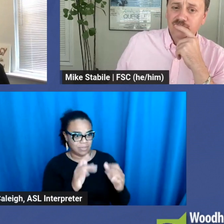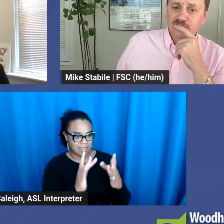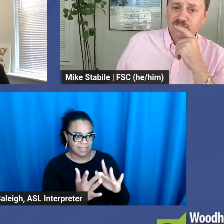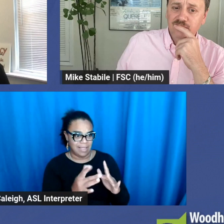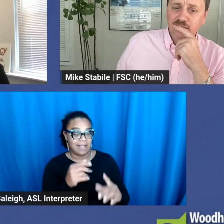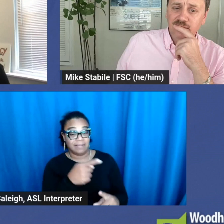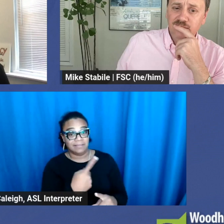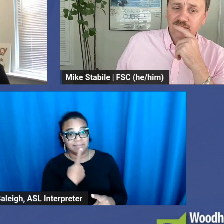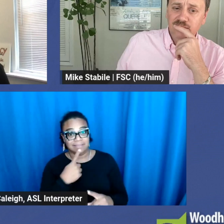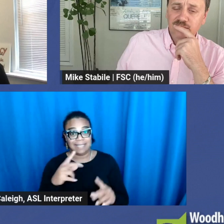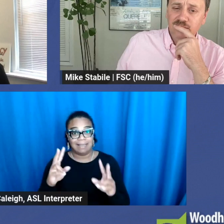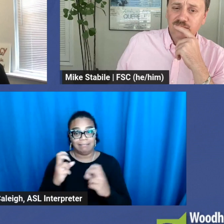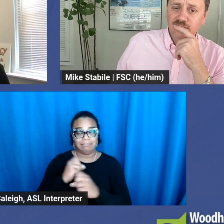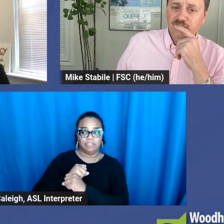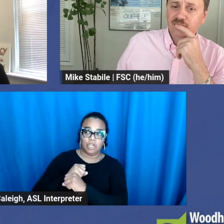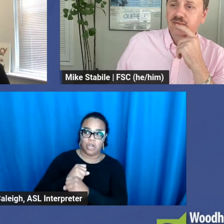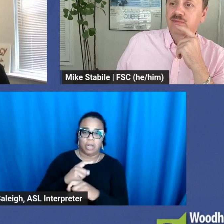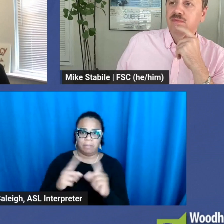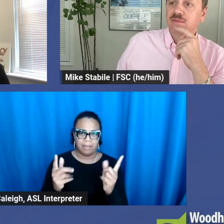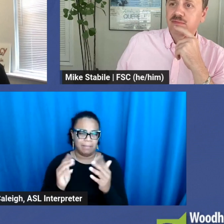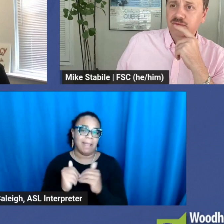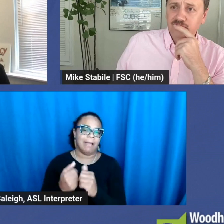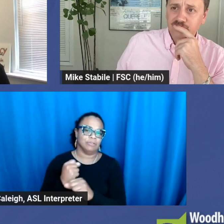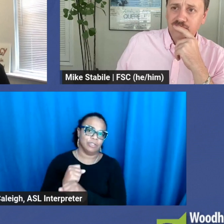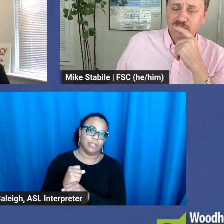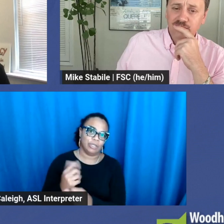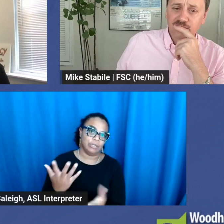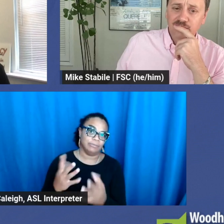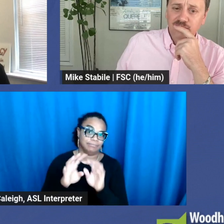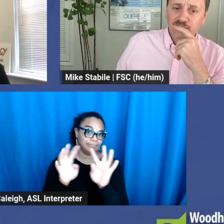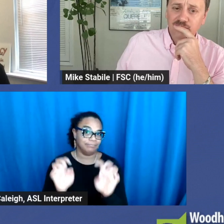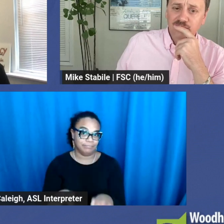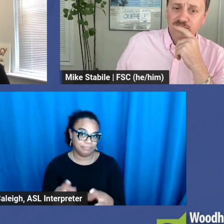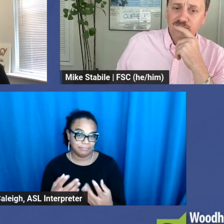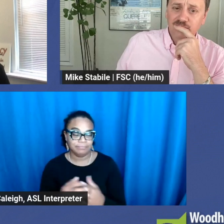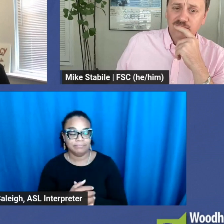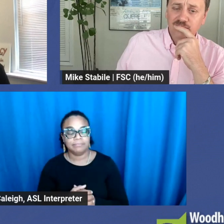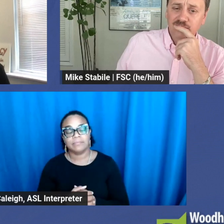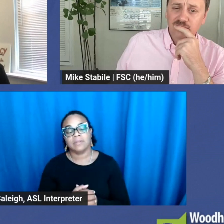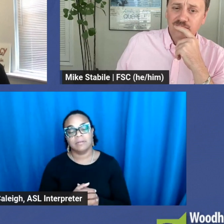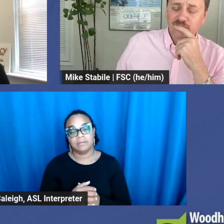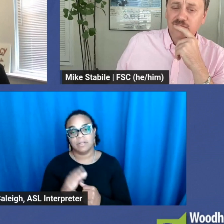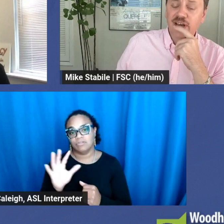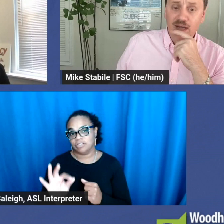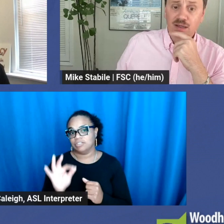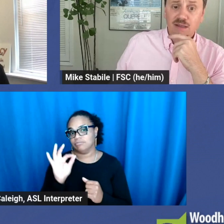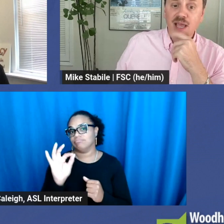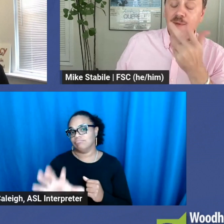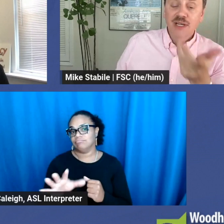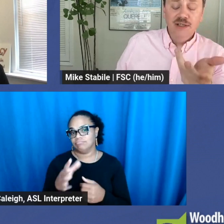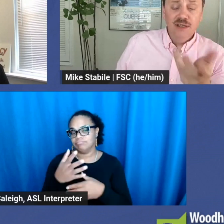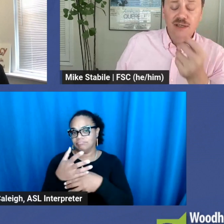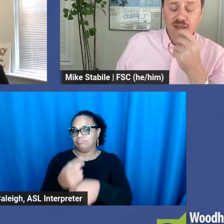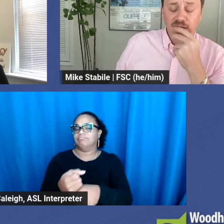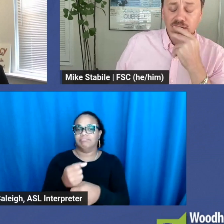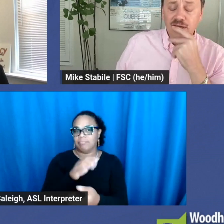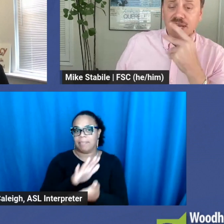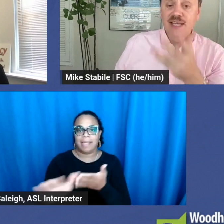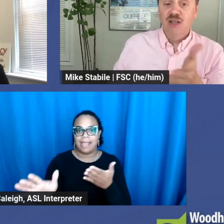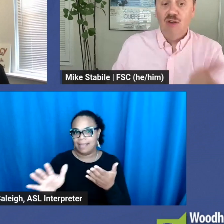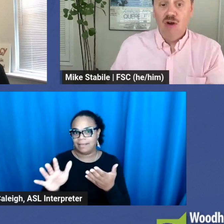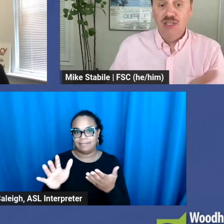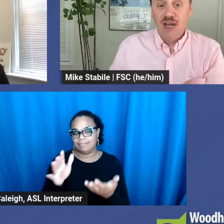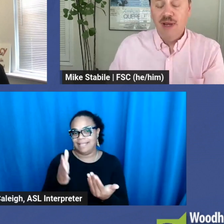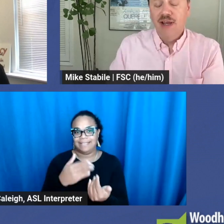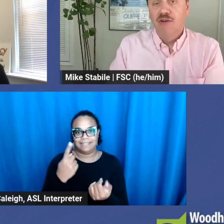don't actually know how secure that really is, right? So just to put it plainly, Yeah. it's I mean, it